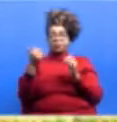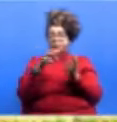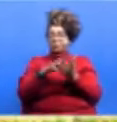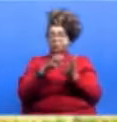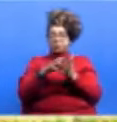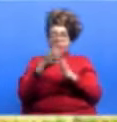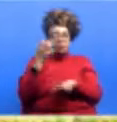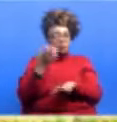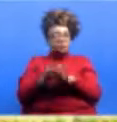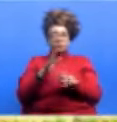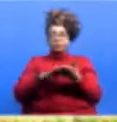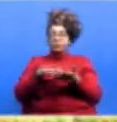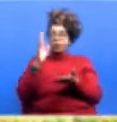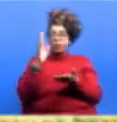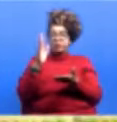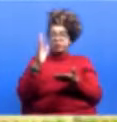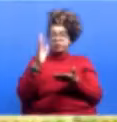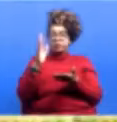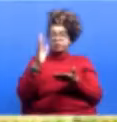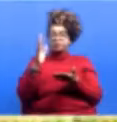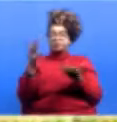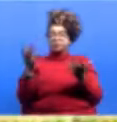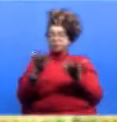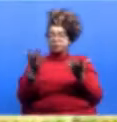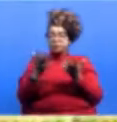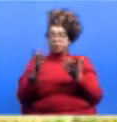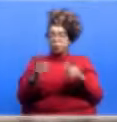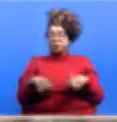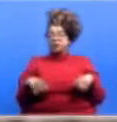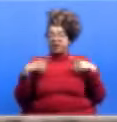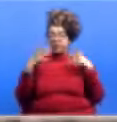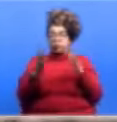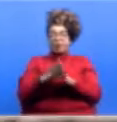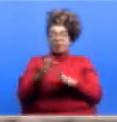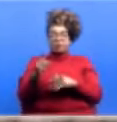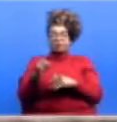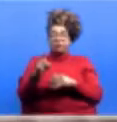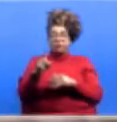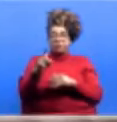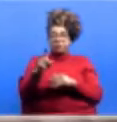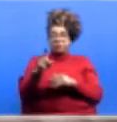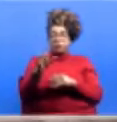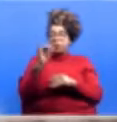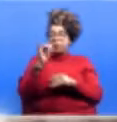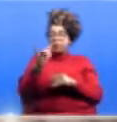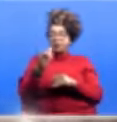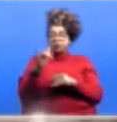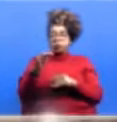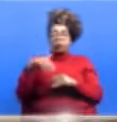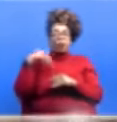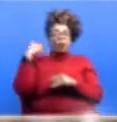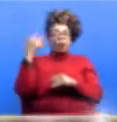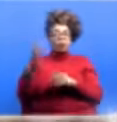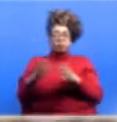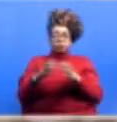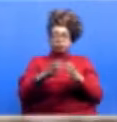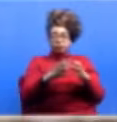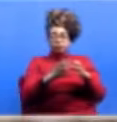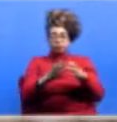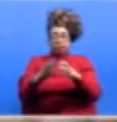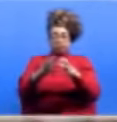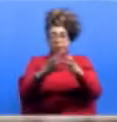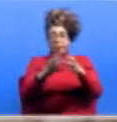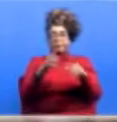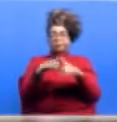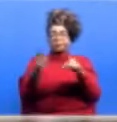ngumu sana ya kuhisi hii wadudu wametuvamia zaidi. The armyworms lay eggs in masses and on leaves, raising